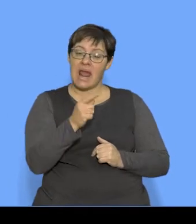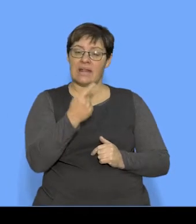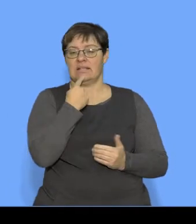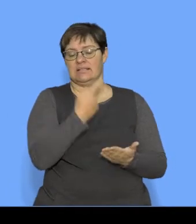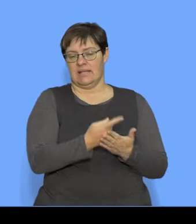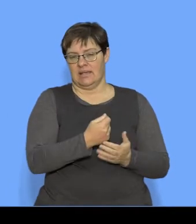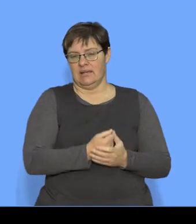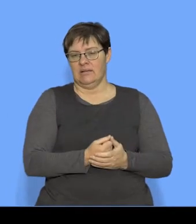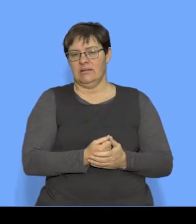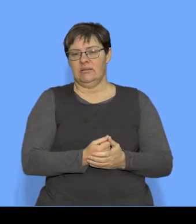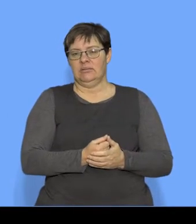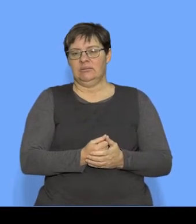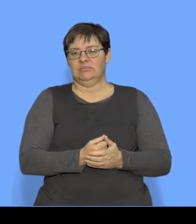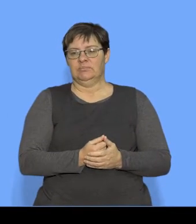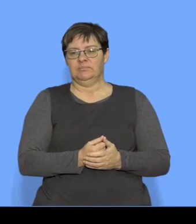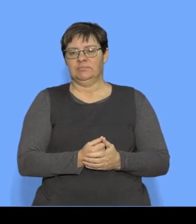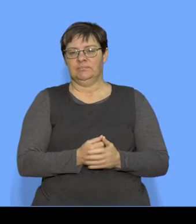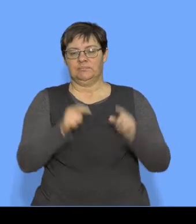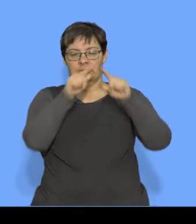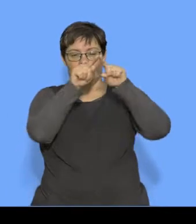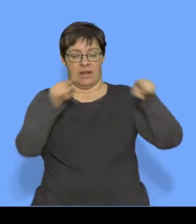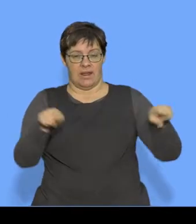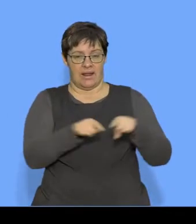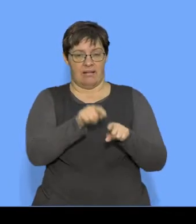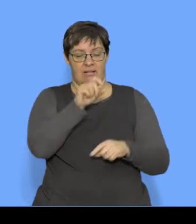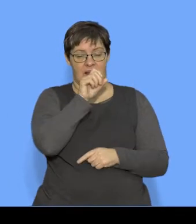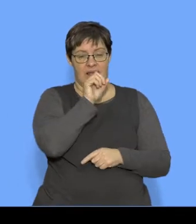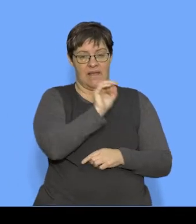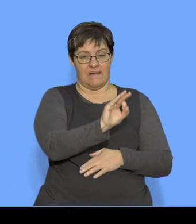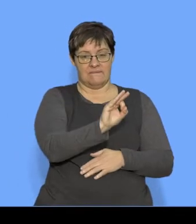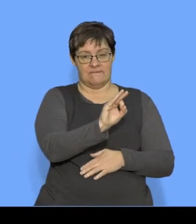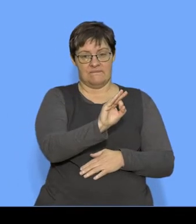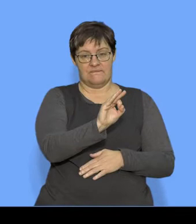Then I can claim that triangle